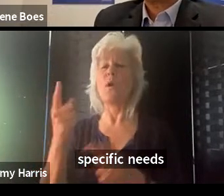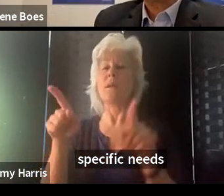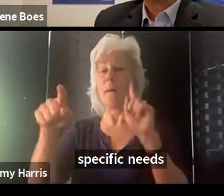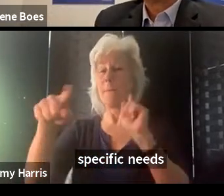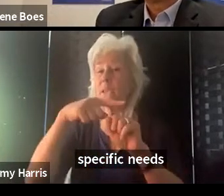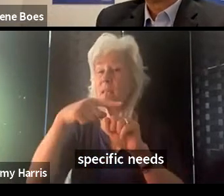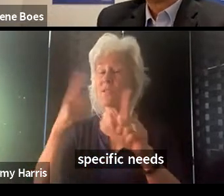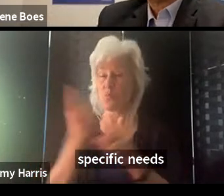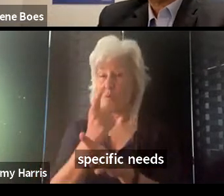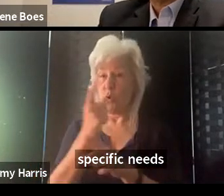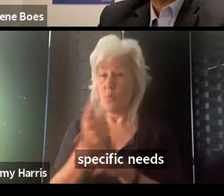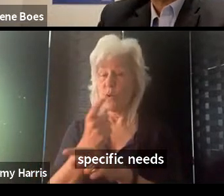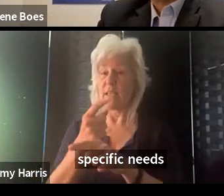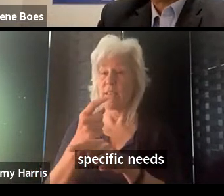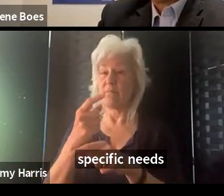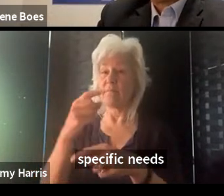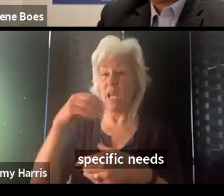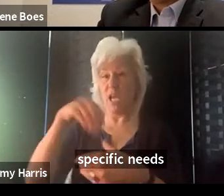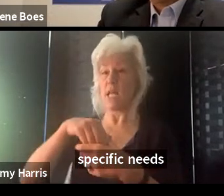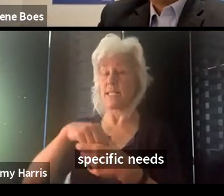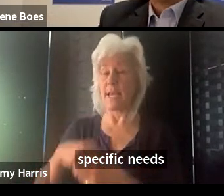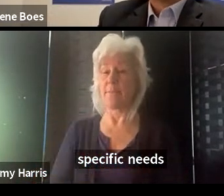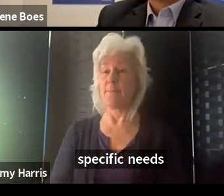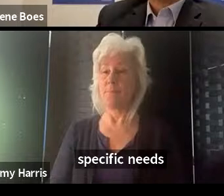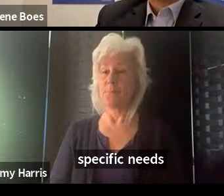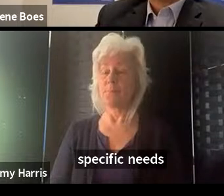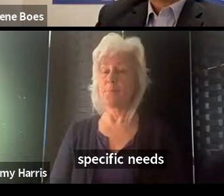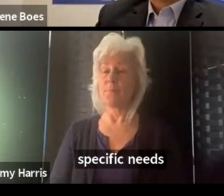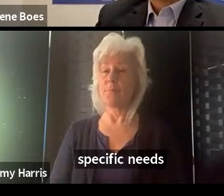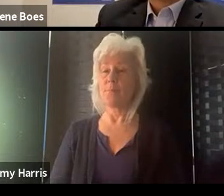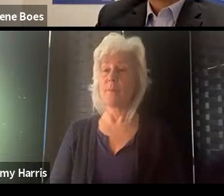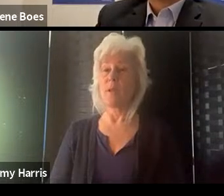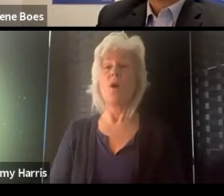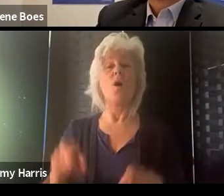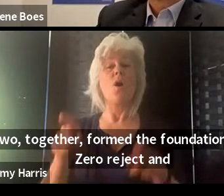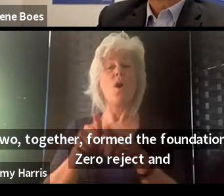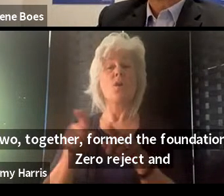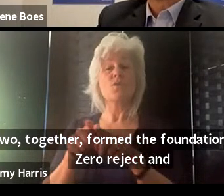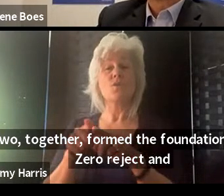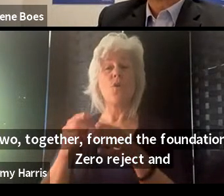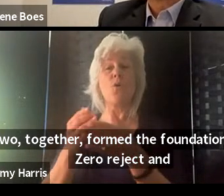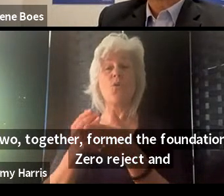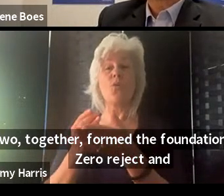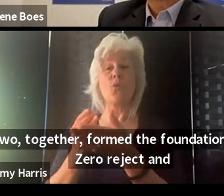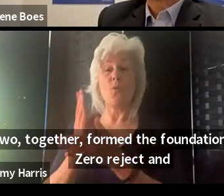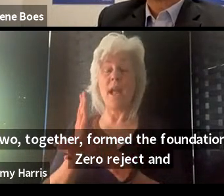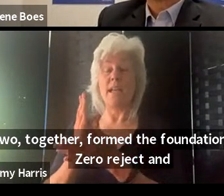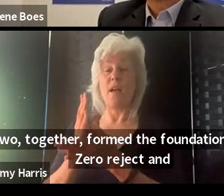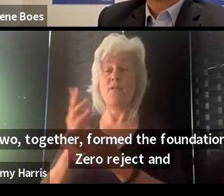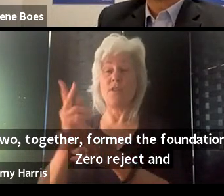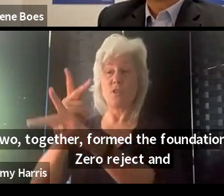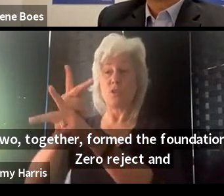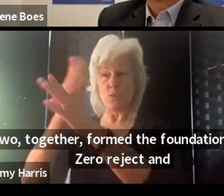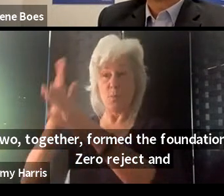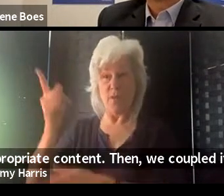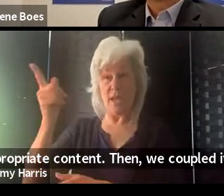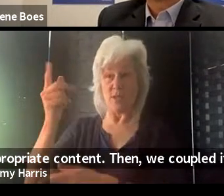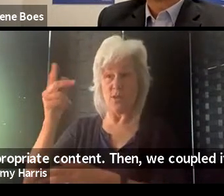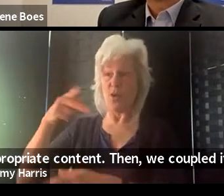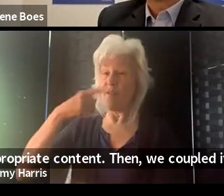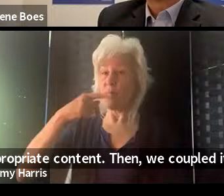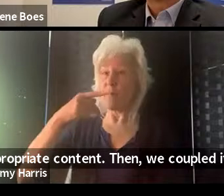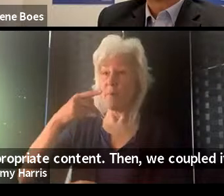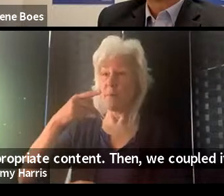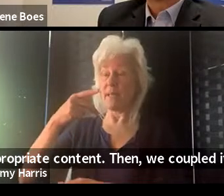we coupled it with the right of the superintendent of public instruction to sanction school districts who didn't do it